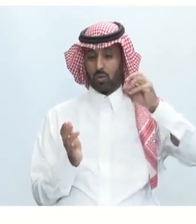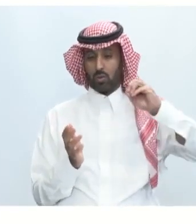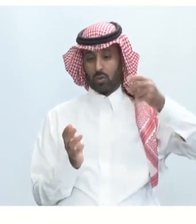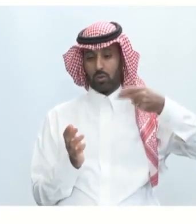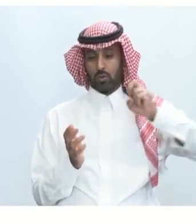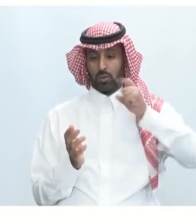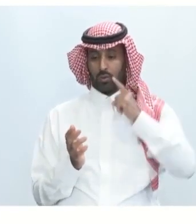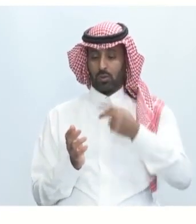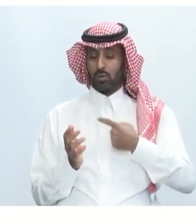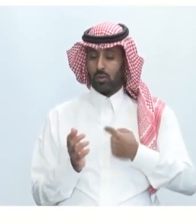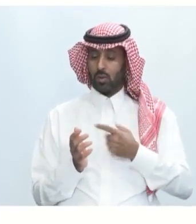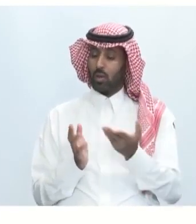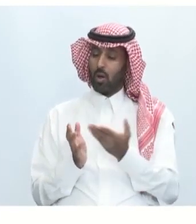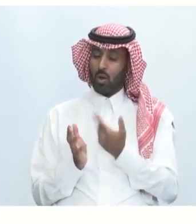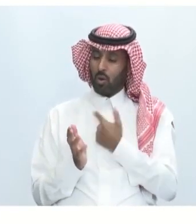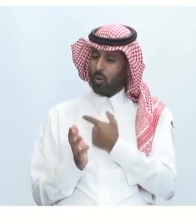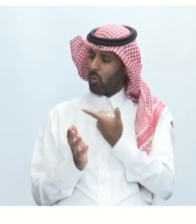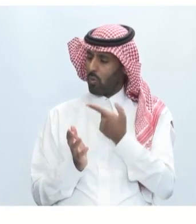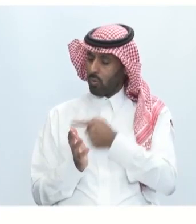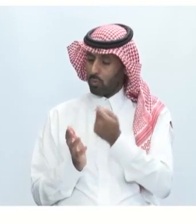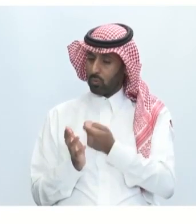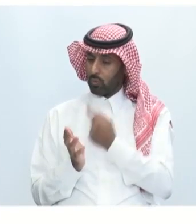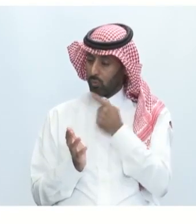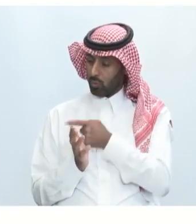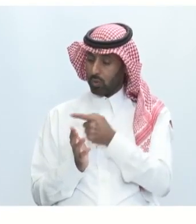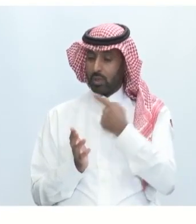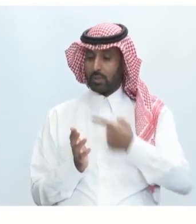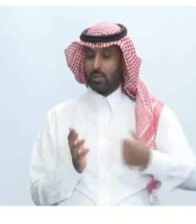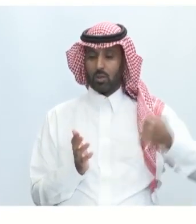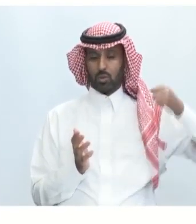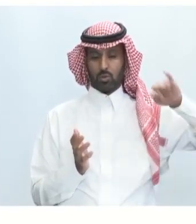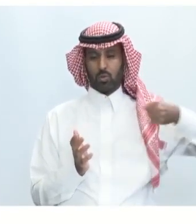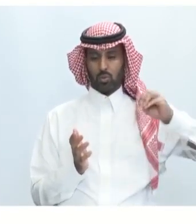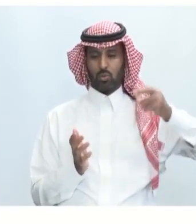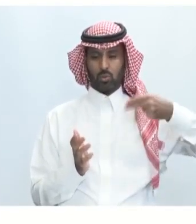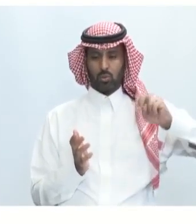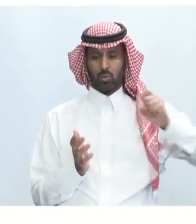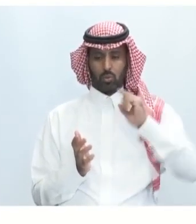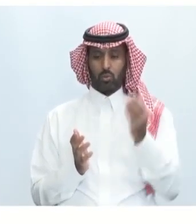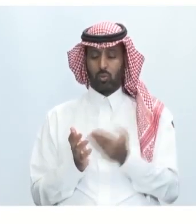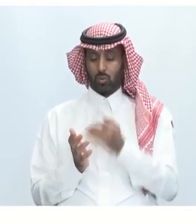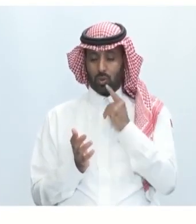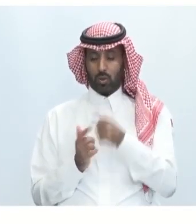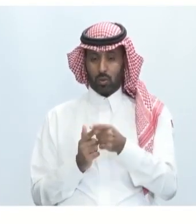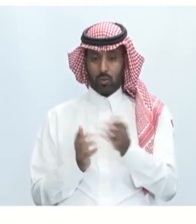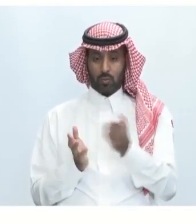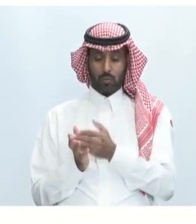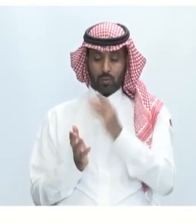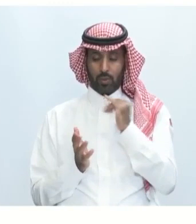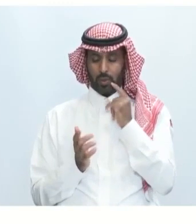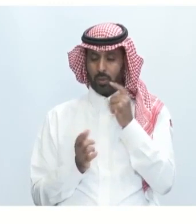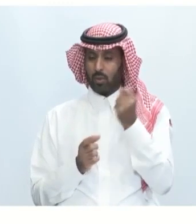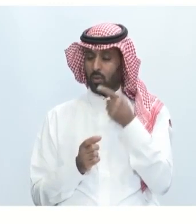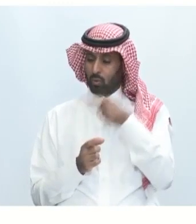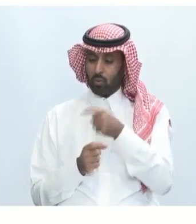new teacher. An indirect object tells us to or for whom the action